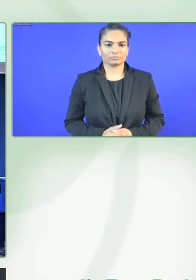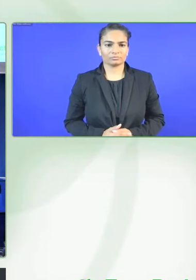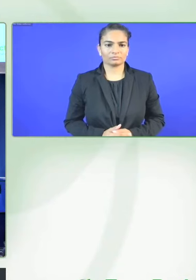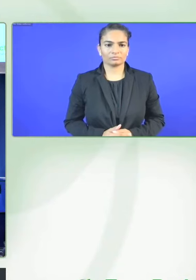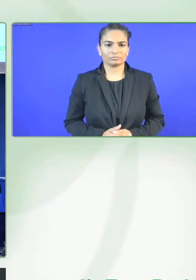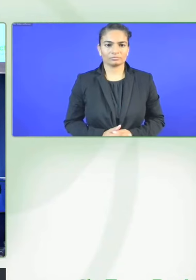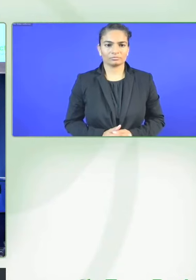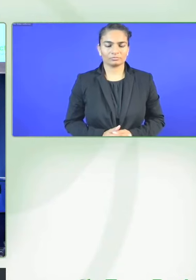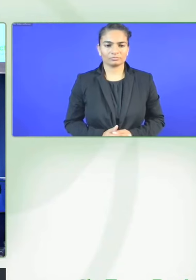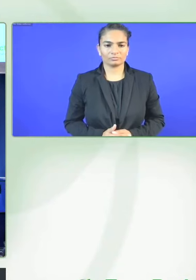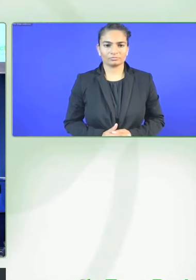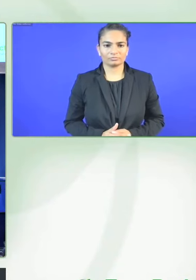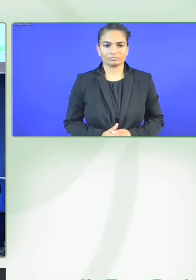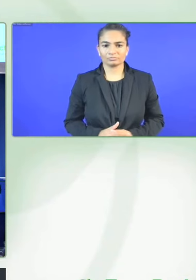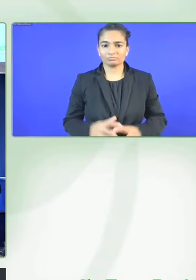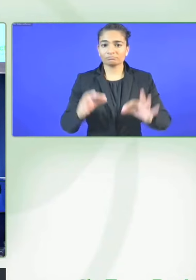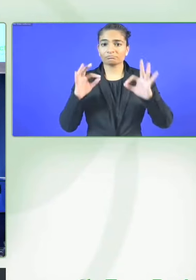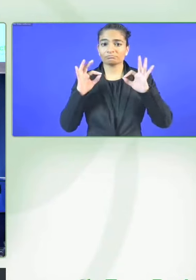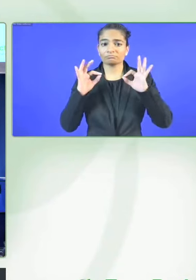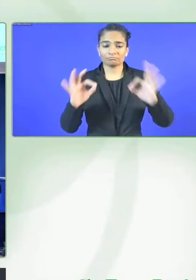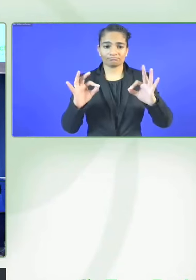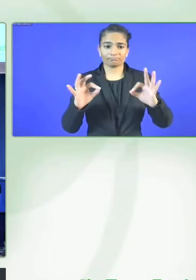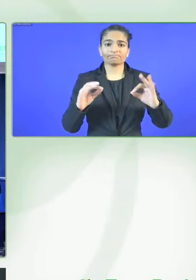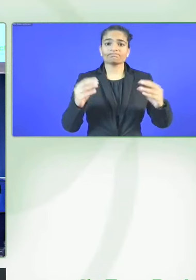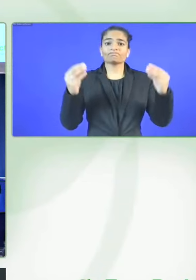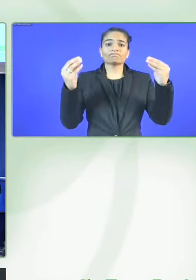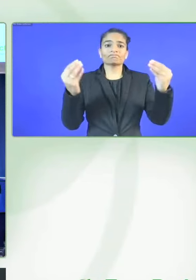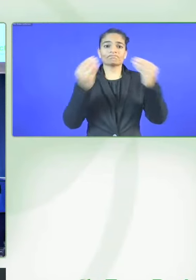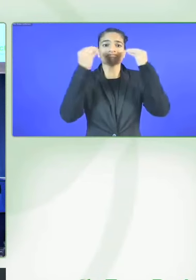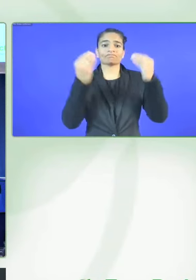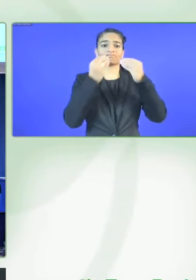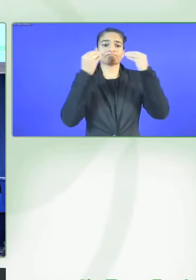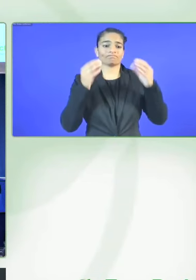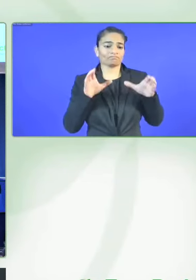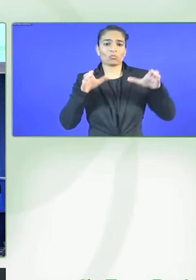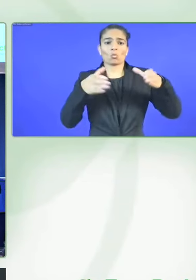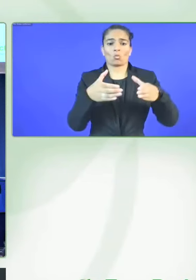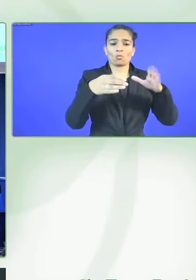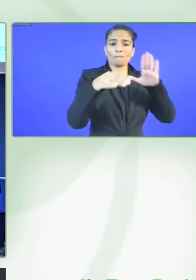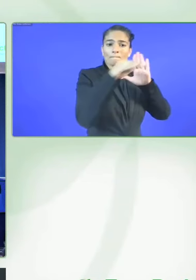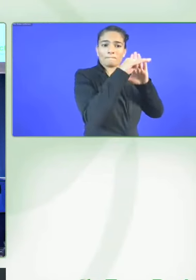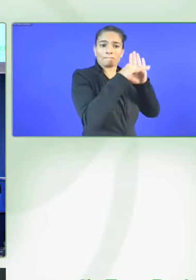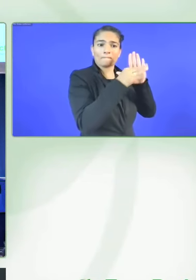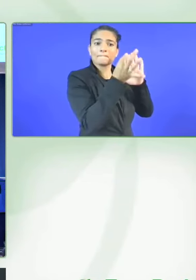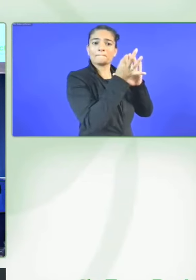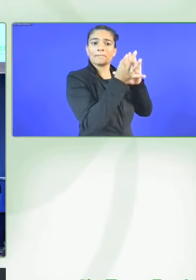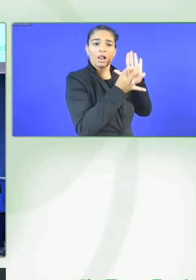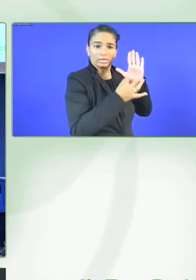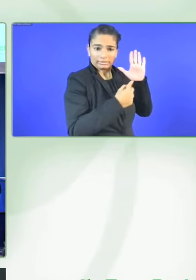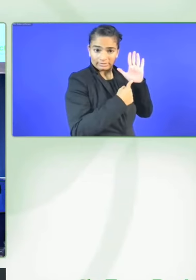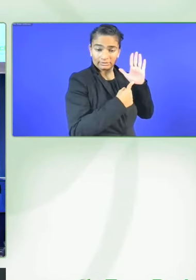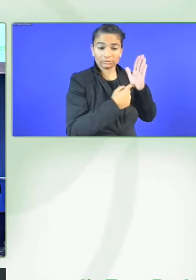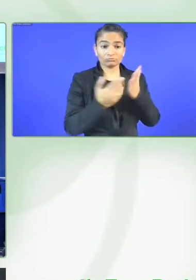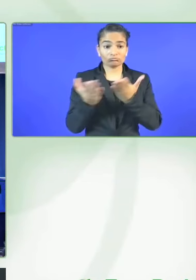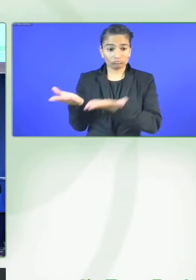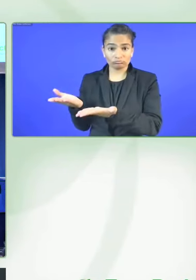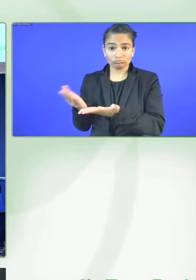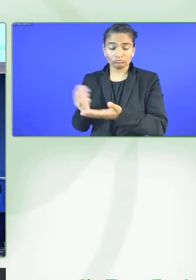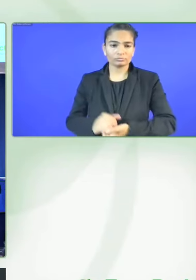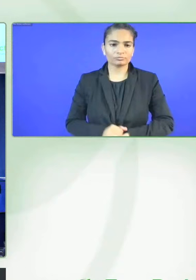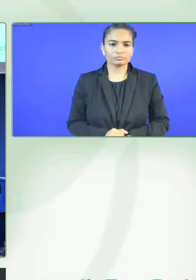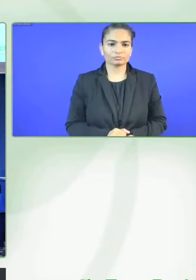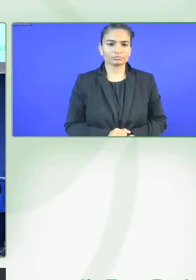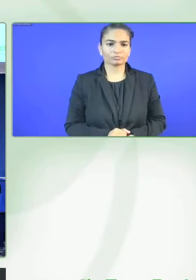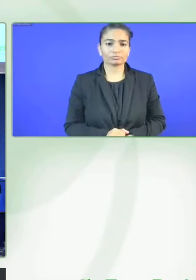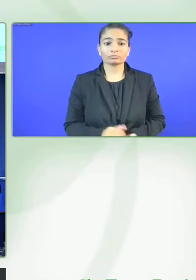Not only maybe because they were born too early, also be actually for me the EASPD. Thomas is